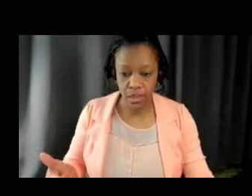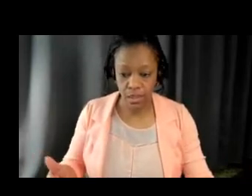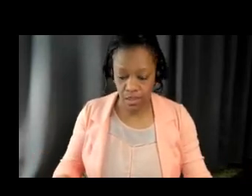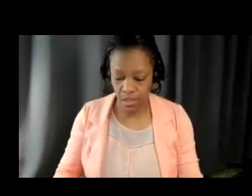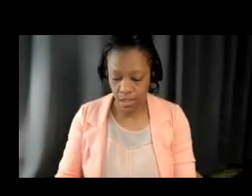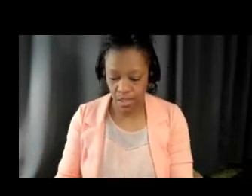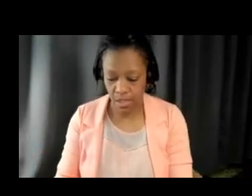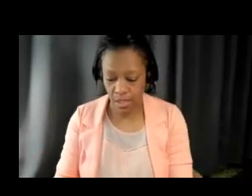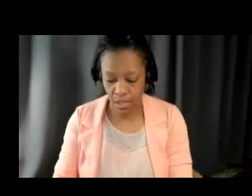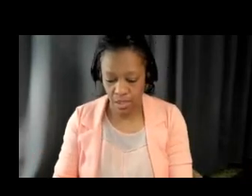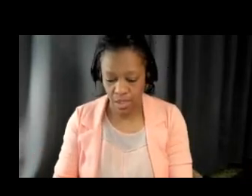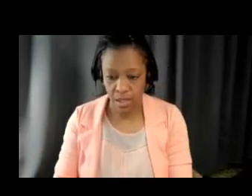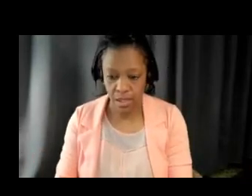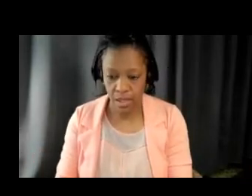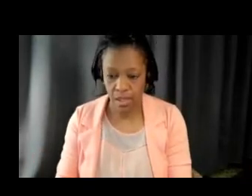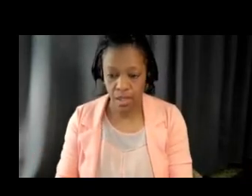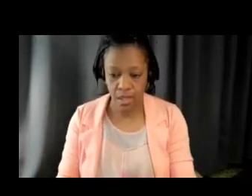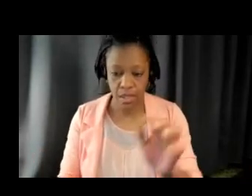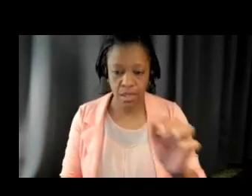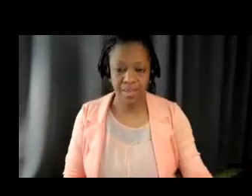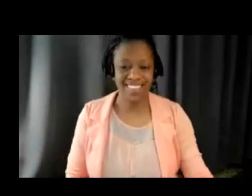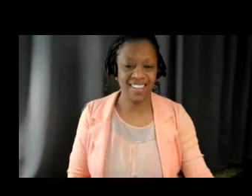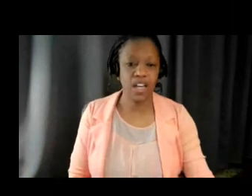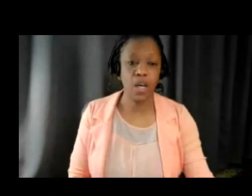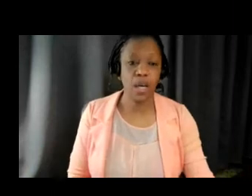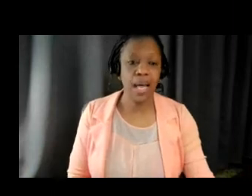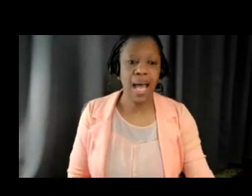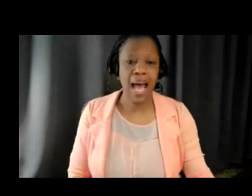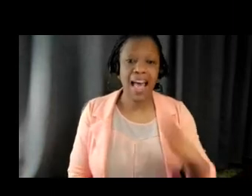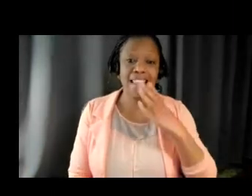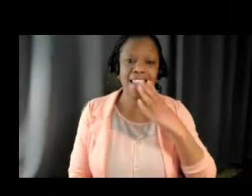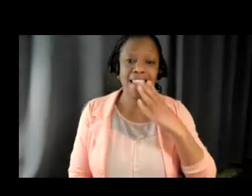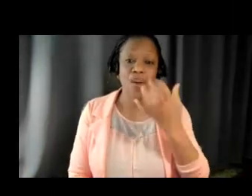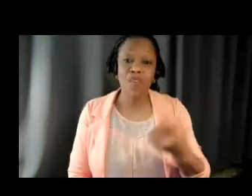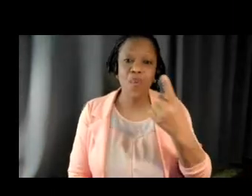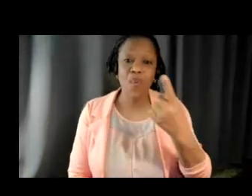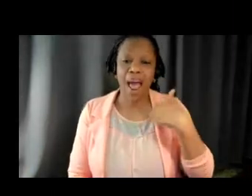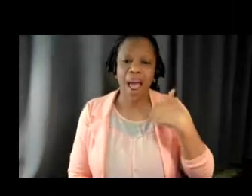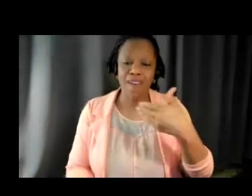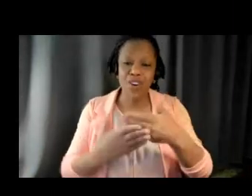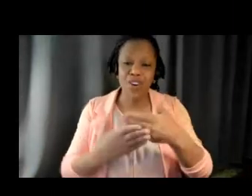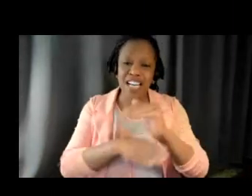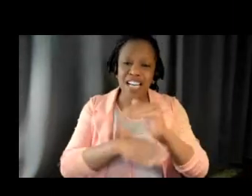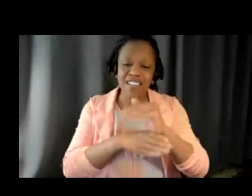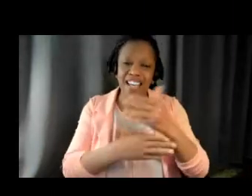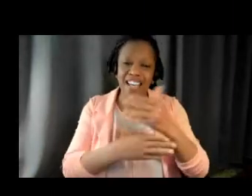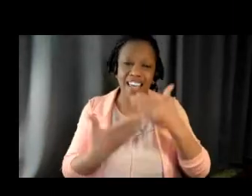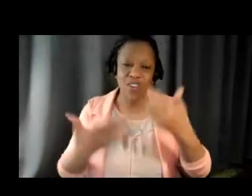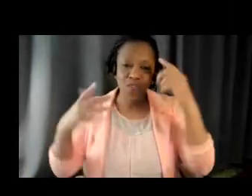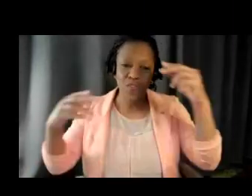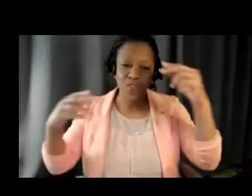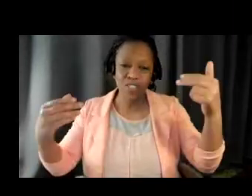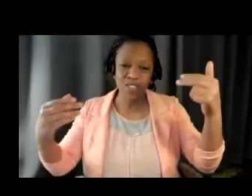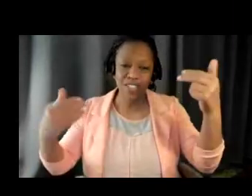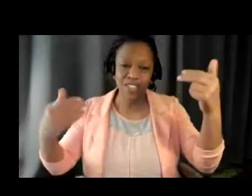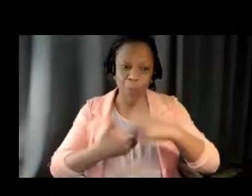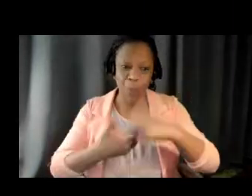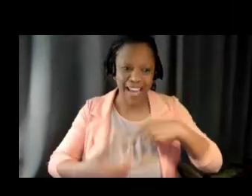Yeah. All right. Thank you, everybody. Have a good evening, and thank you for joining us. Yes.